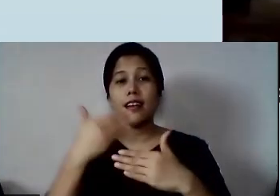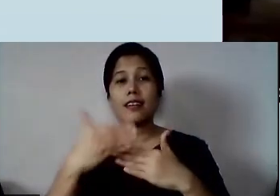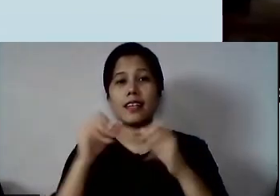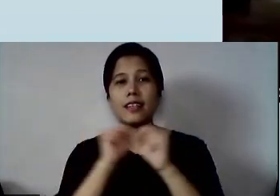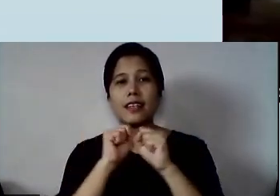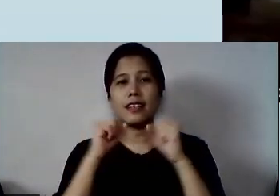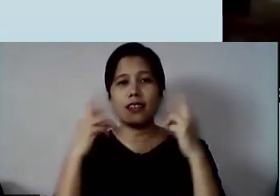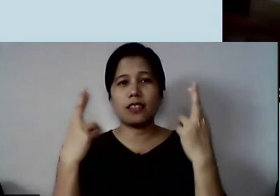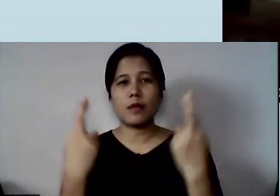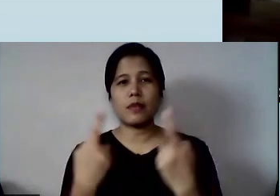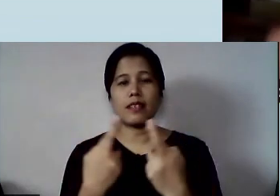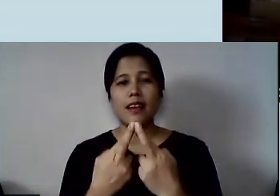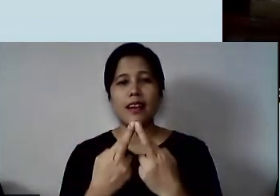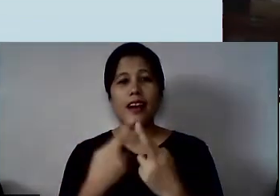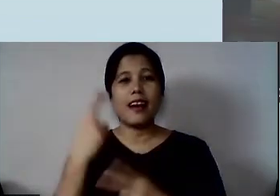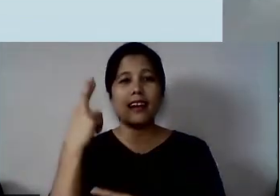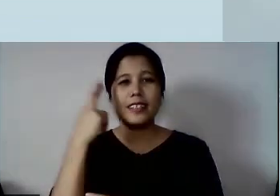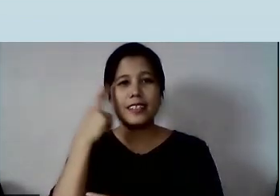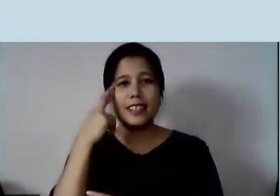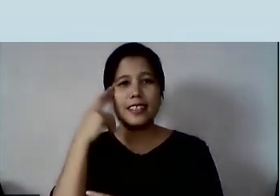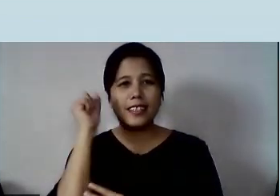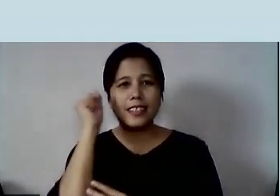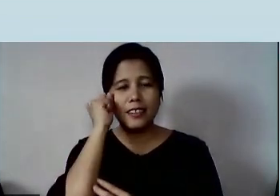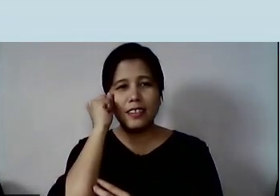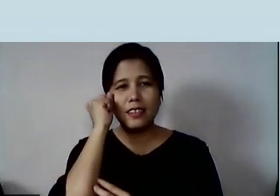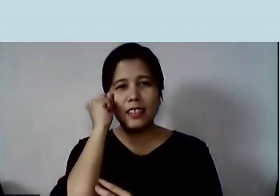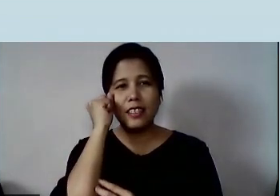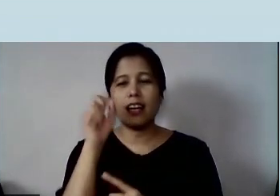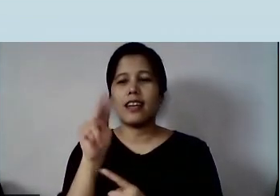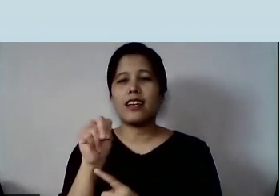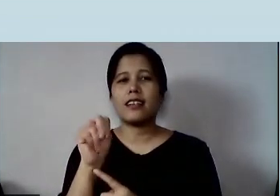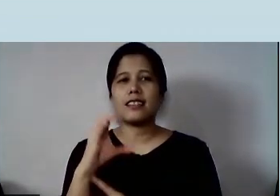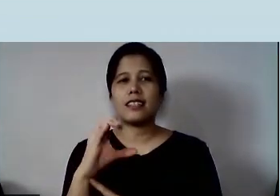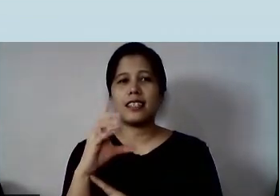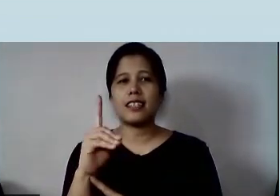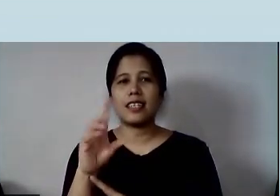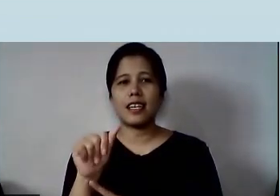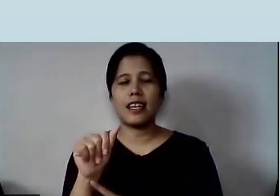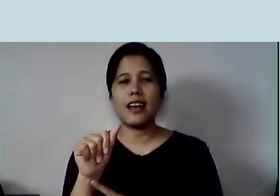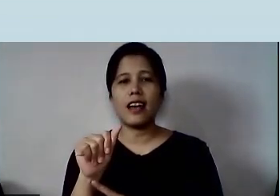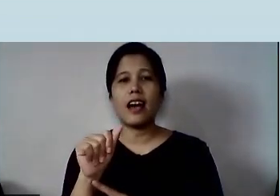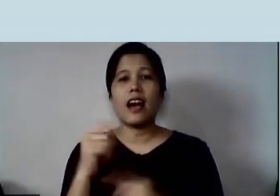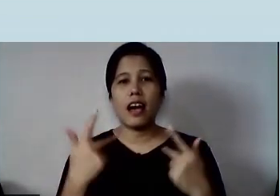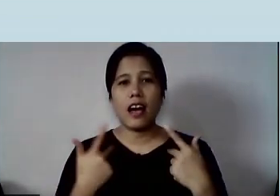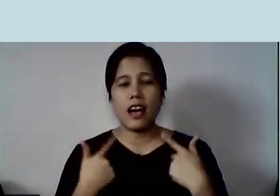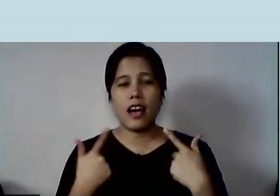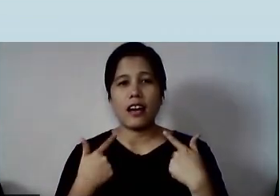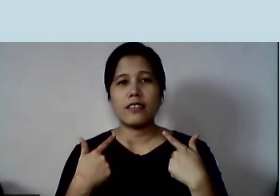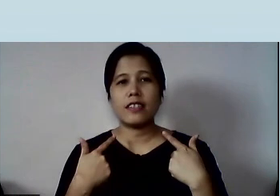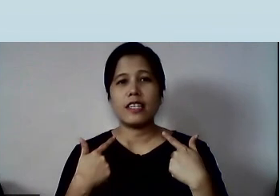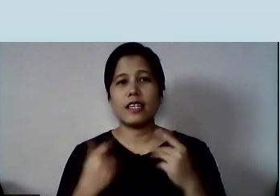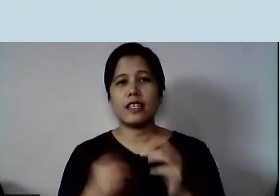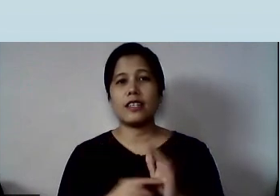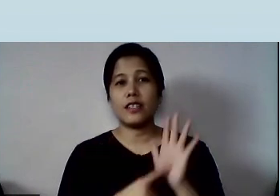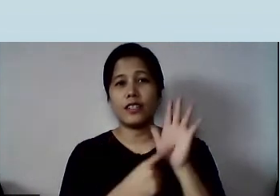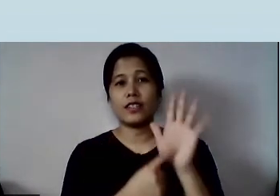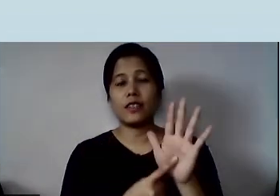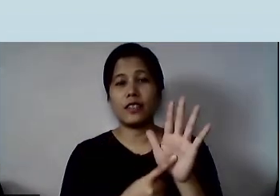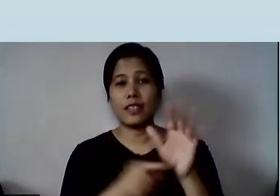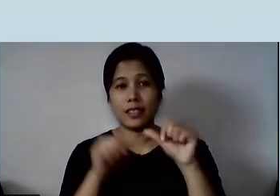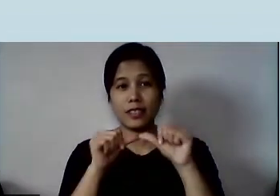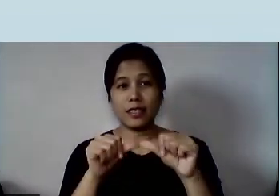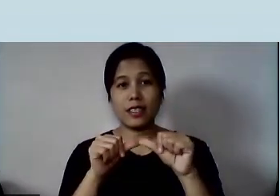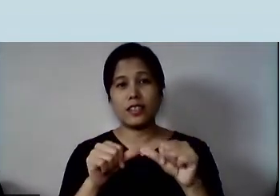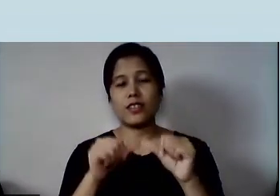Feeling Mr. Zaldi from the National Council for Disability Affairs. We'll be having another stream for that. So just stay tuned onto the